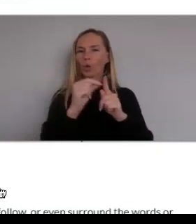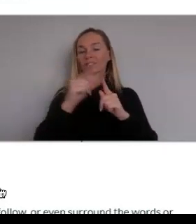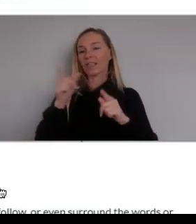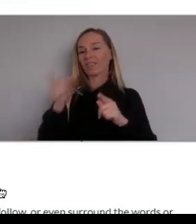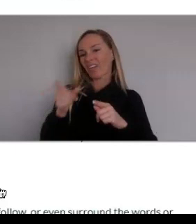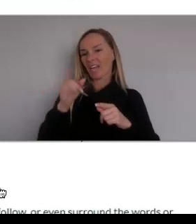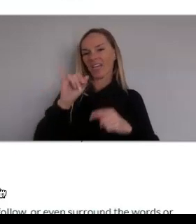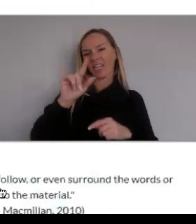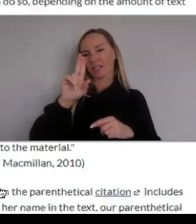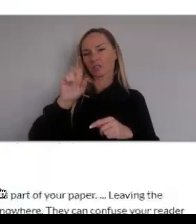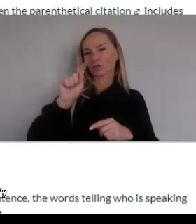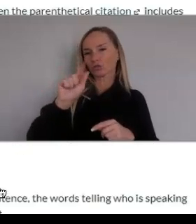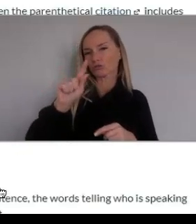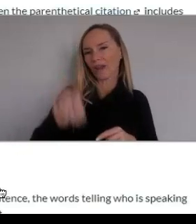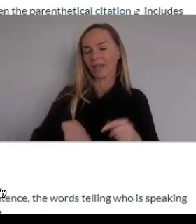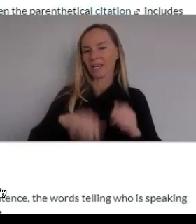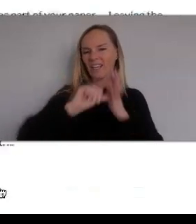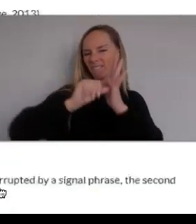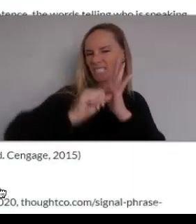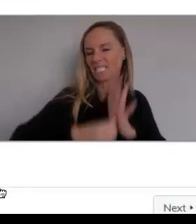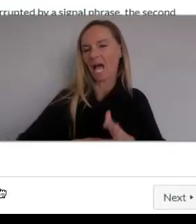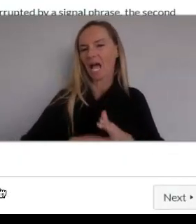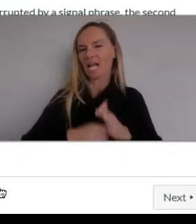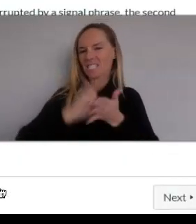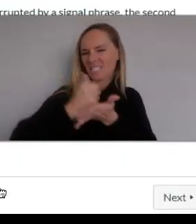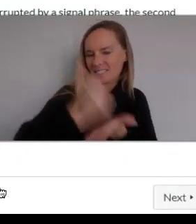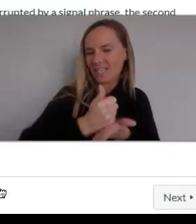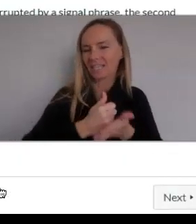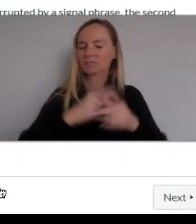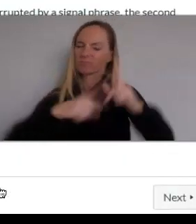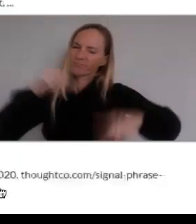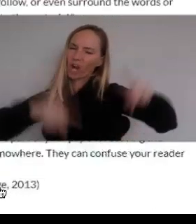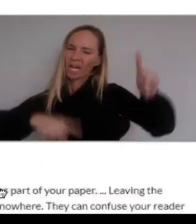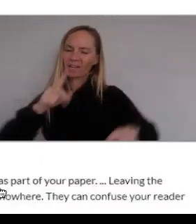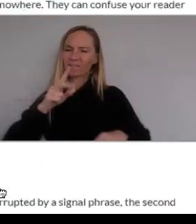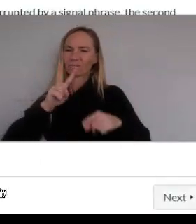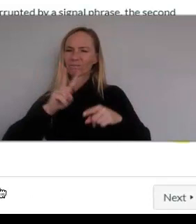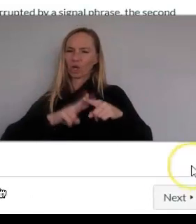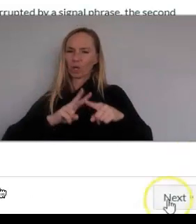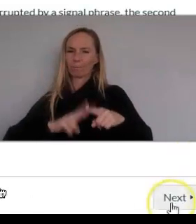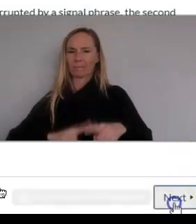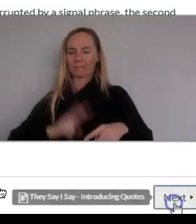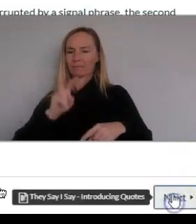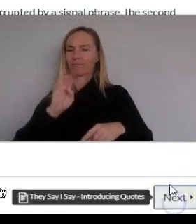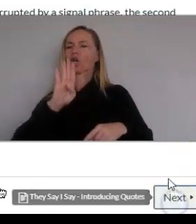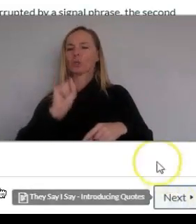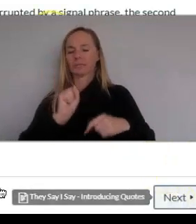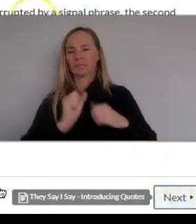they insist, right? So you can use a variety of verbs. All right, let's